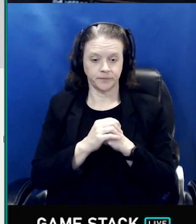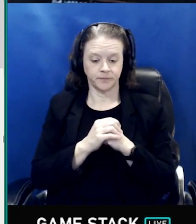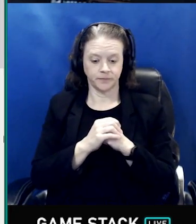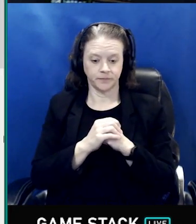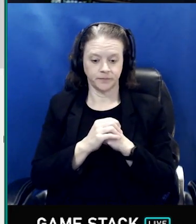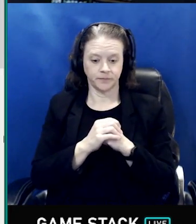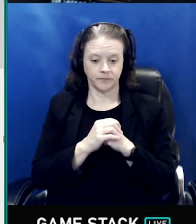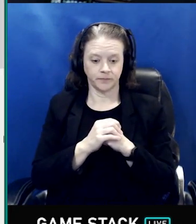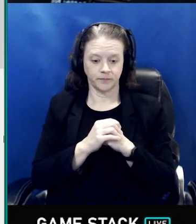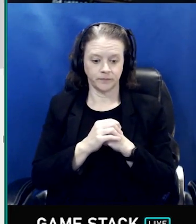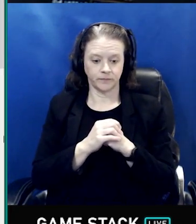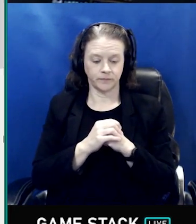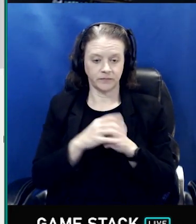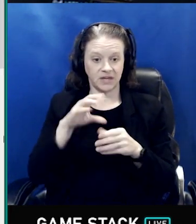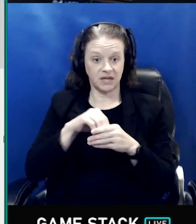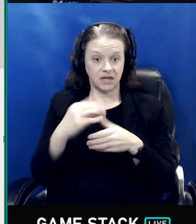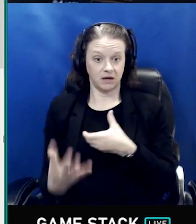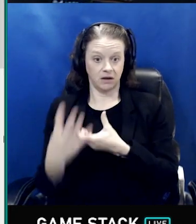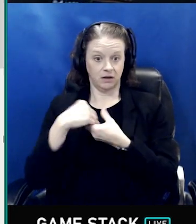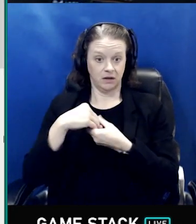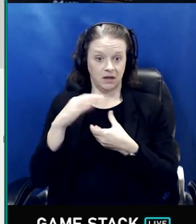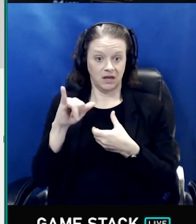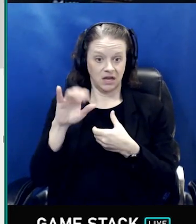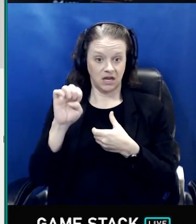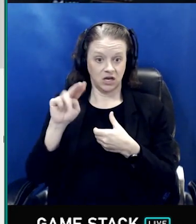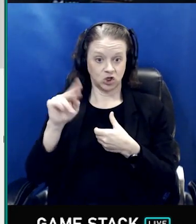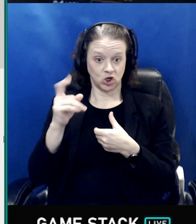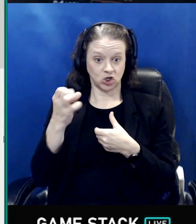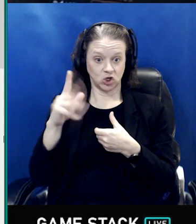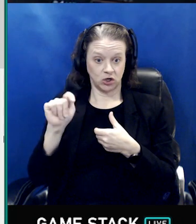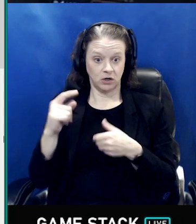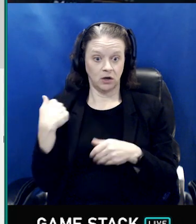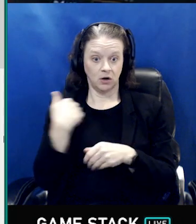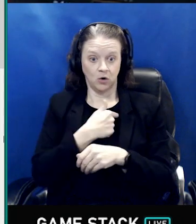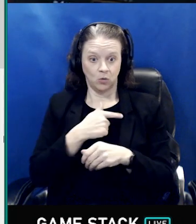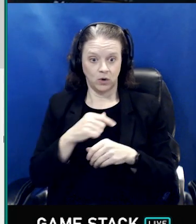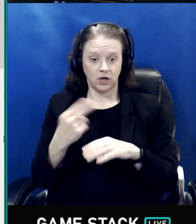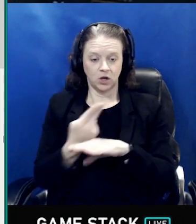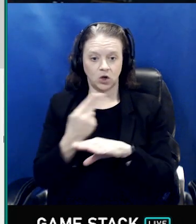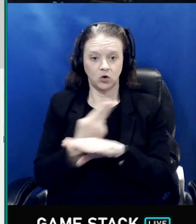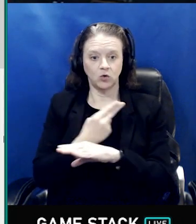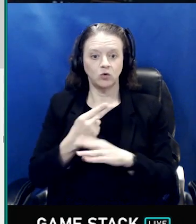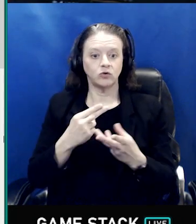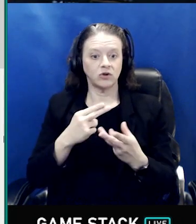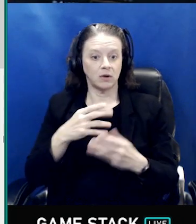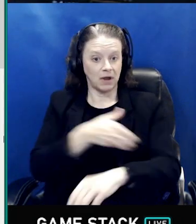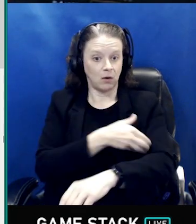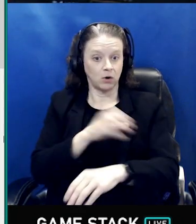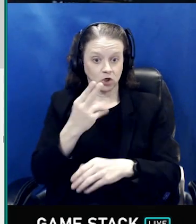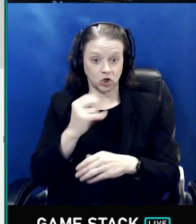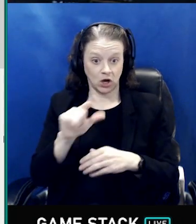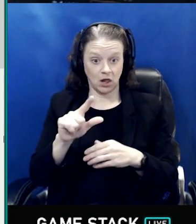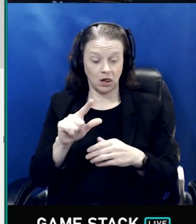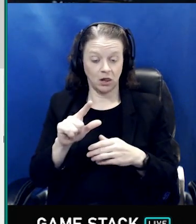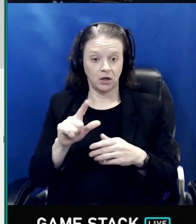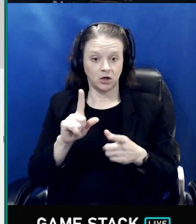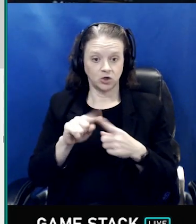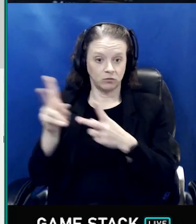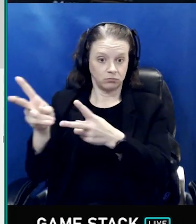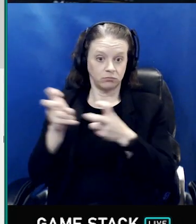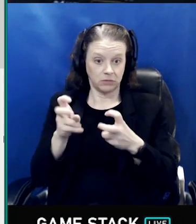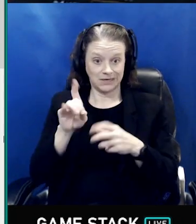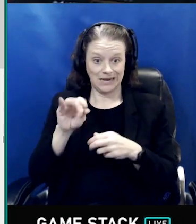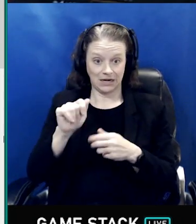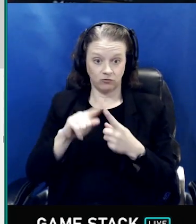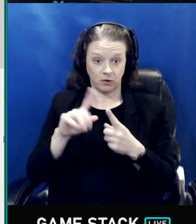In ingestion, we used Powershell to ingest data from blob storage to ADX. The reason why we use